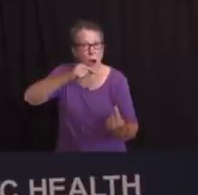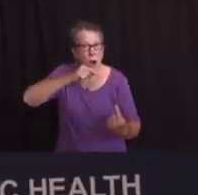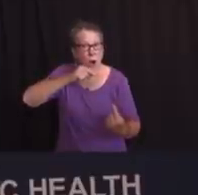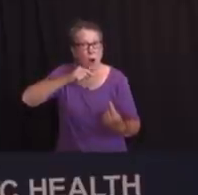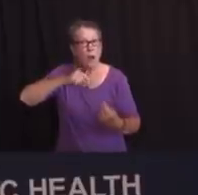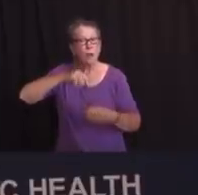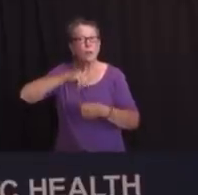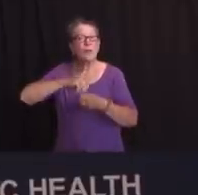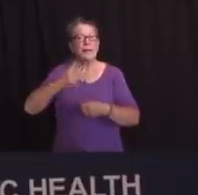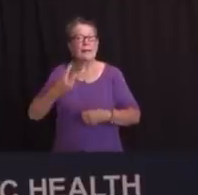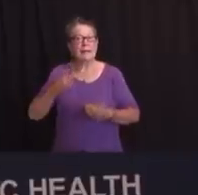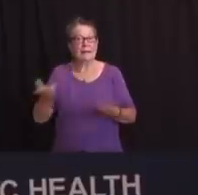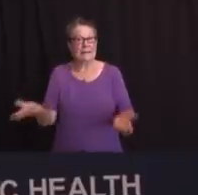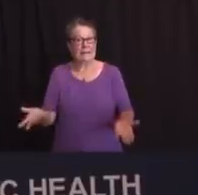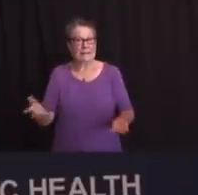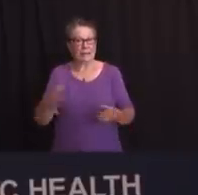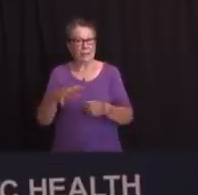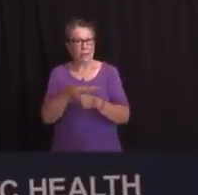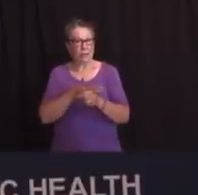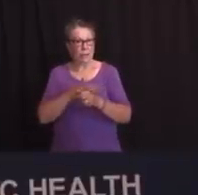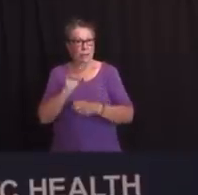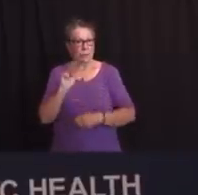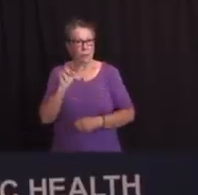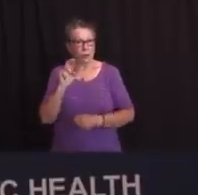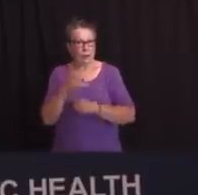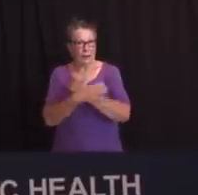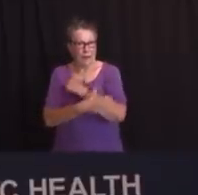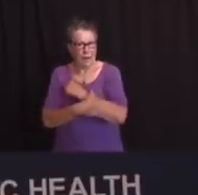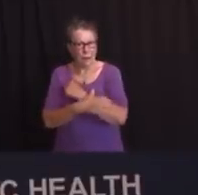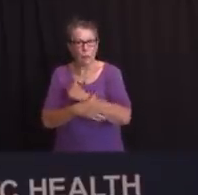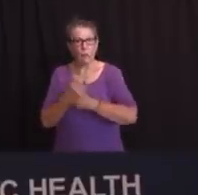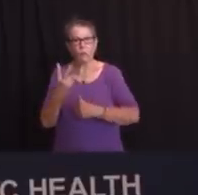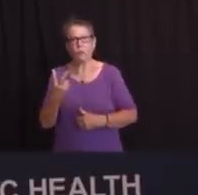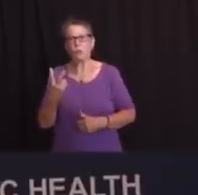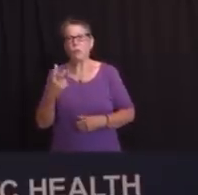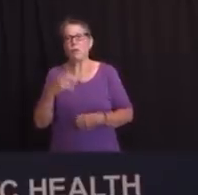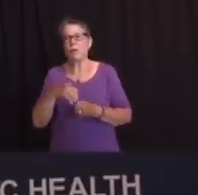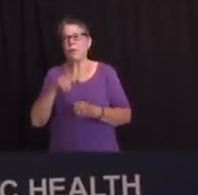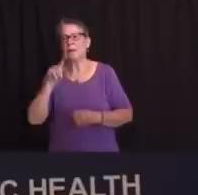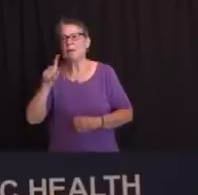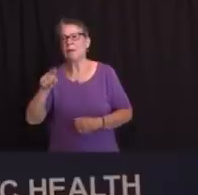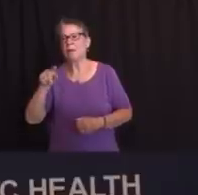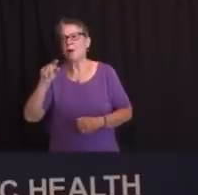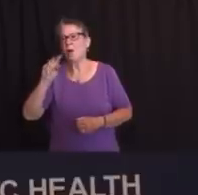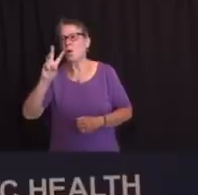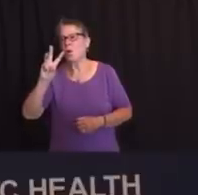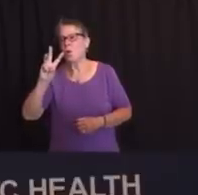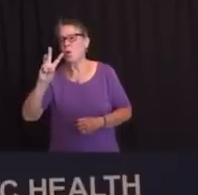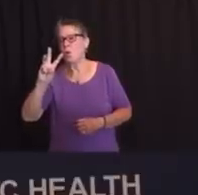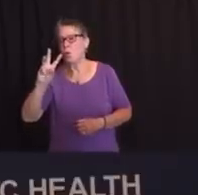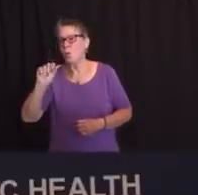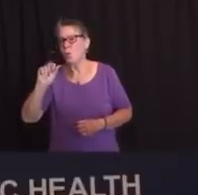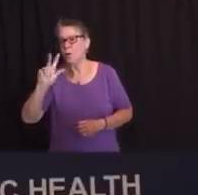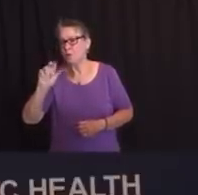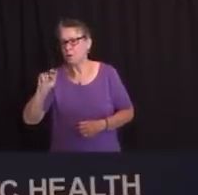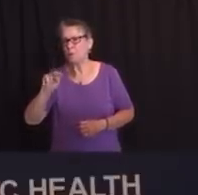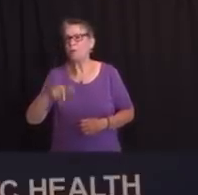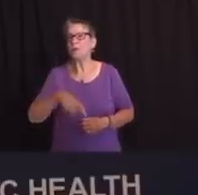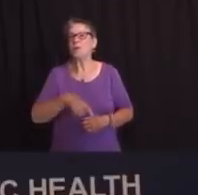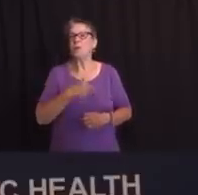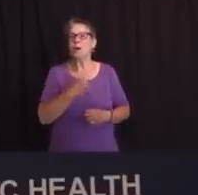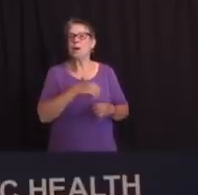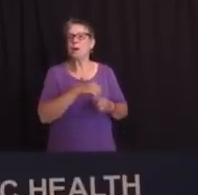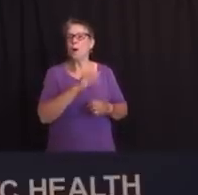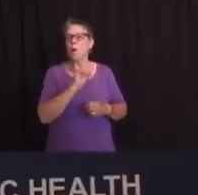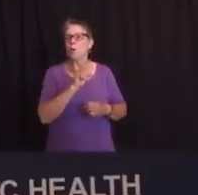Mercer County in Hopewell, and the other in that Windsor-Robbinsville area in Ocean County. There was one confirmed in Cedar Bridge, as